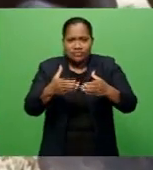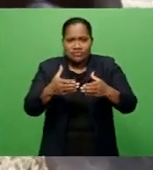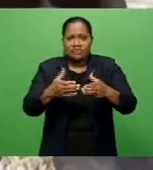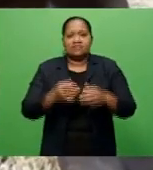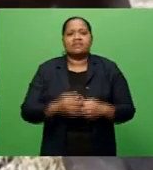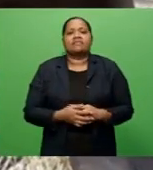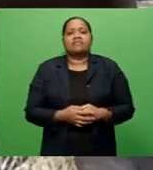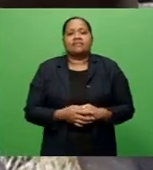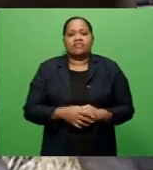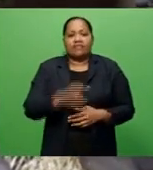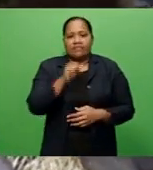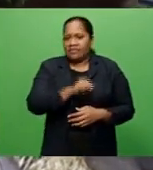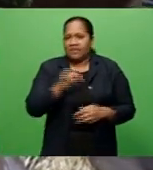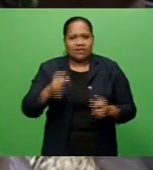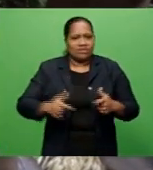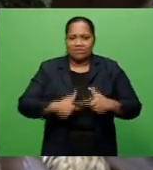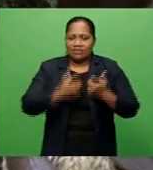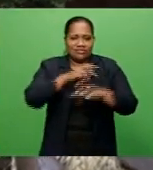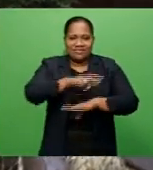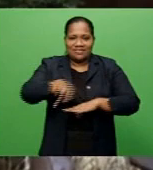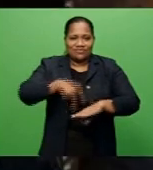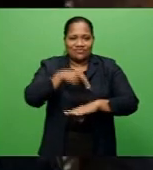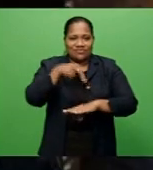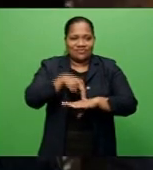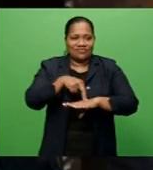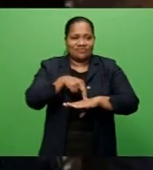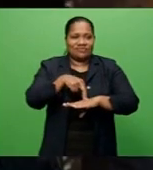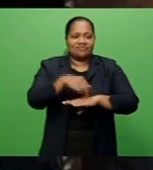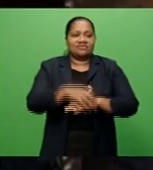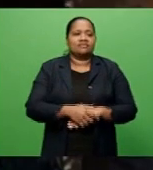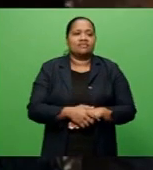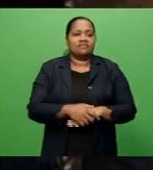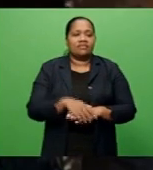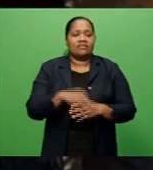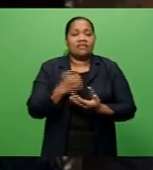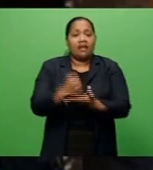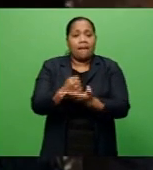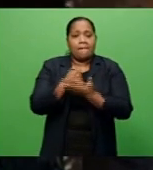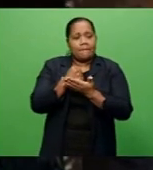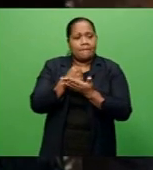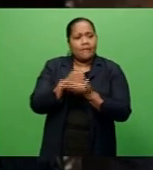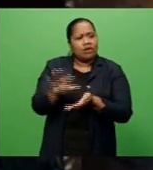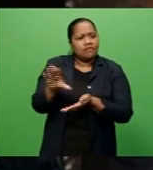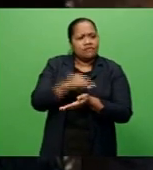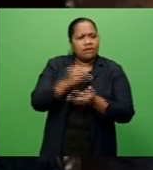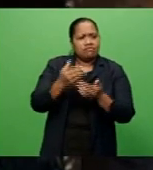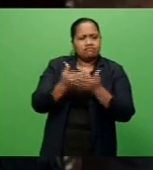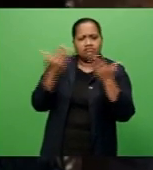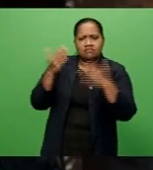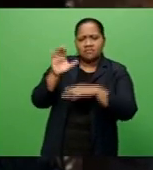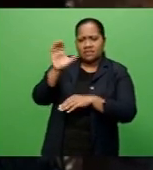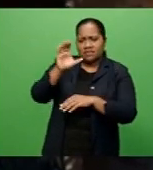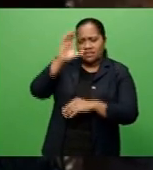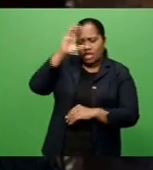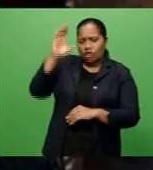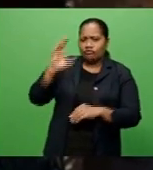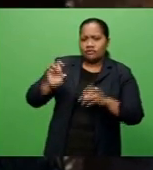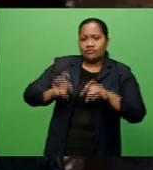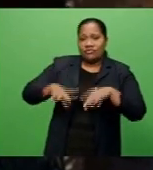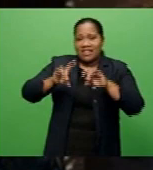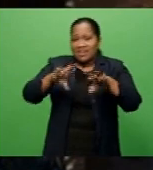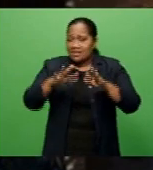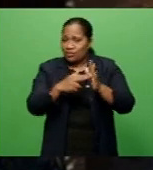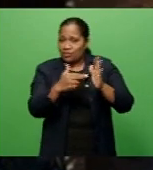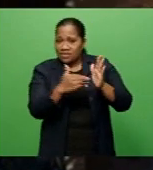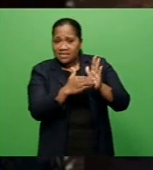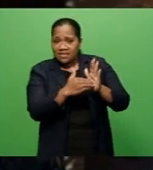confronted serious challenges in the region. With the support from the larger countries of Australia and New Zealand